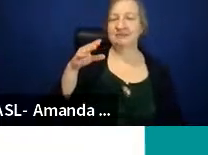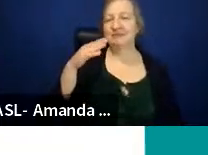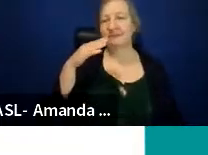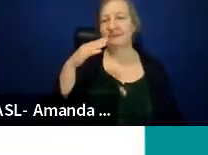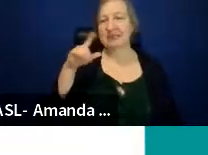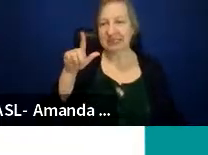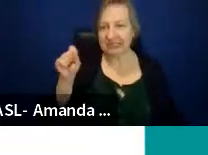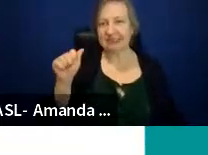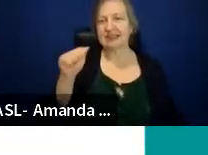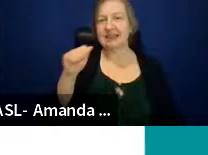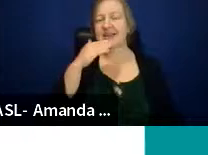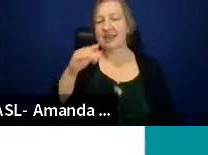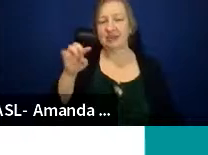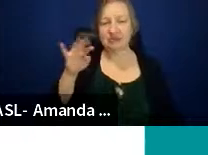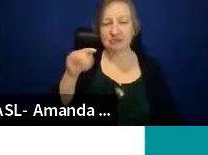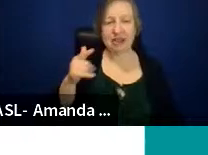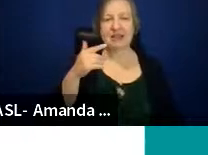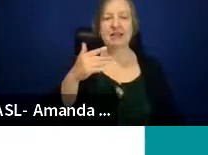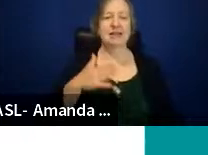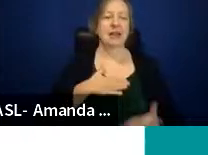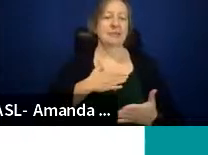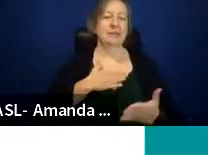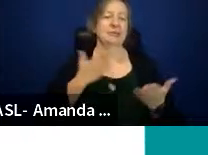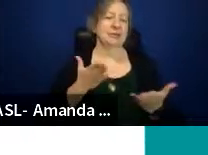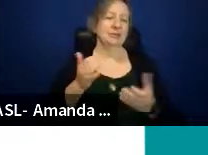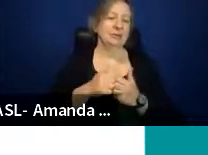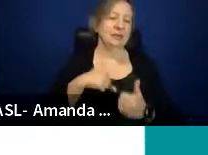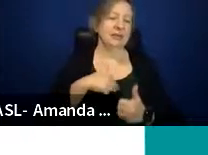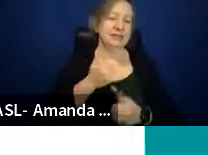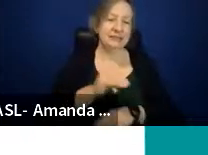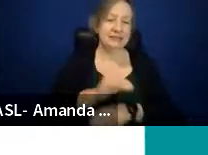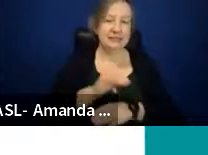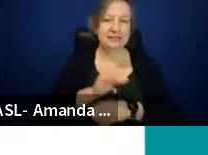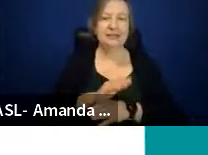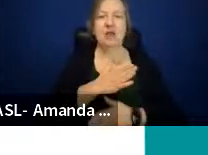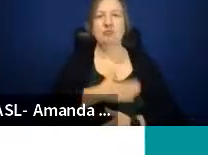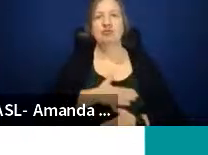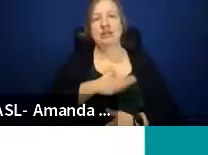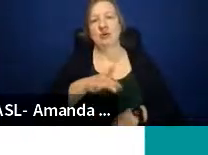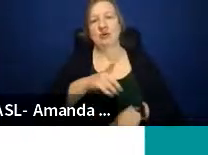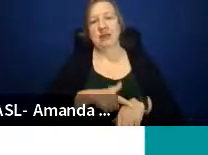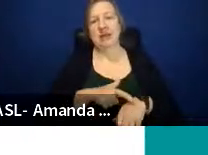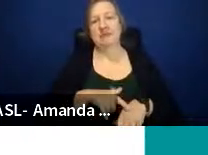this evening. We really appreciate your time. So,